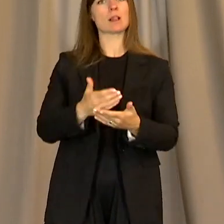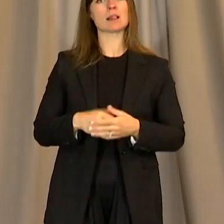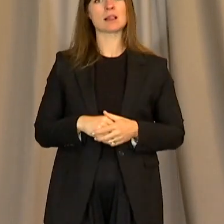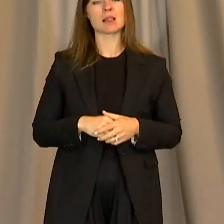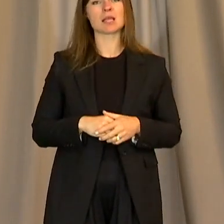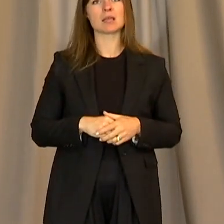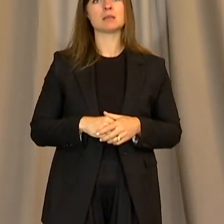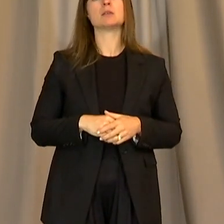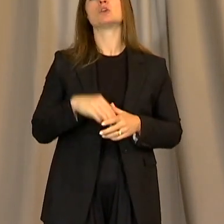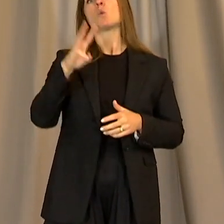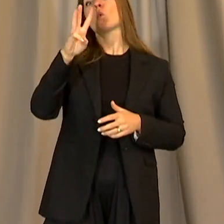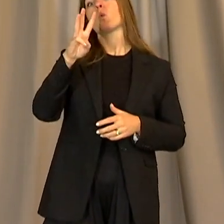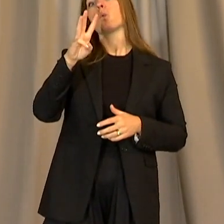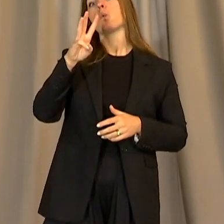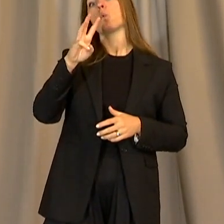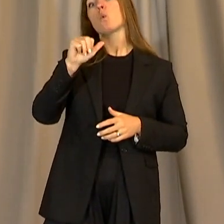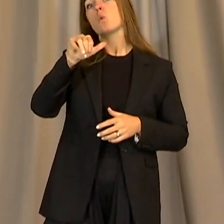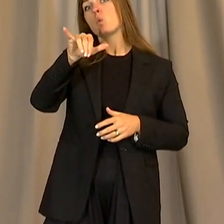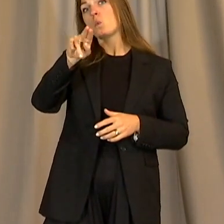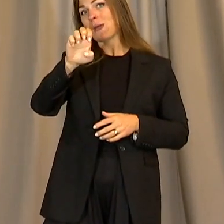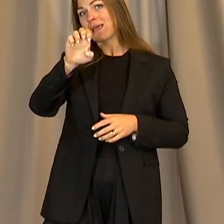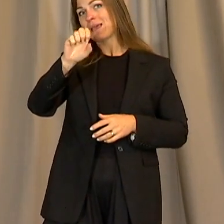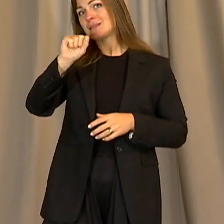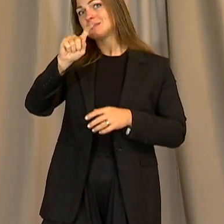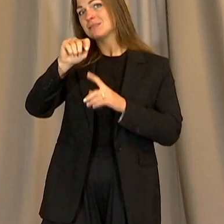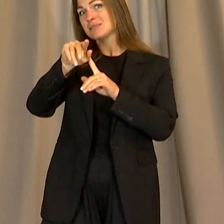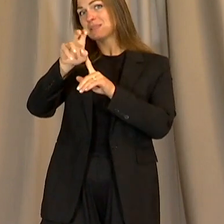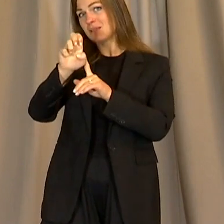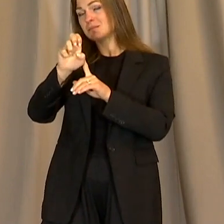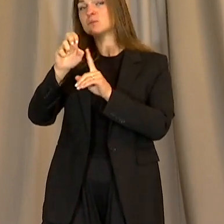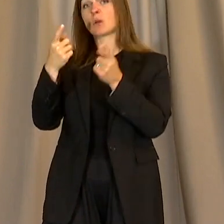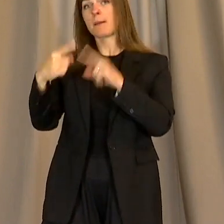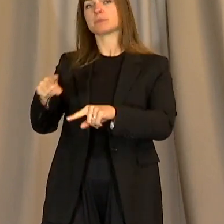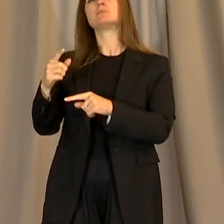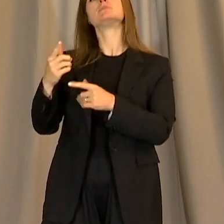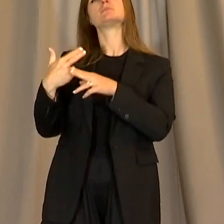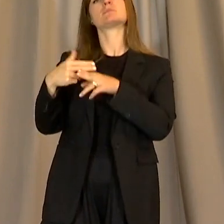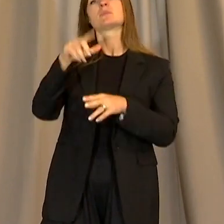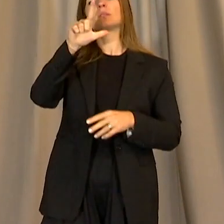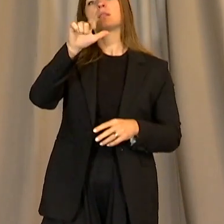happening at Wayne State is we have a LIFT program. We've partnered with,